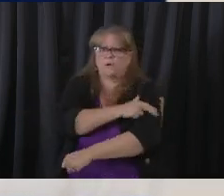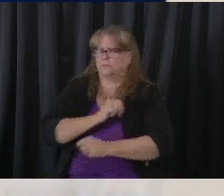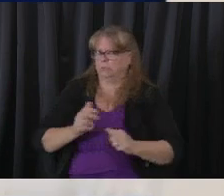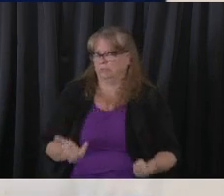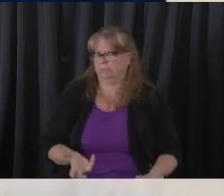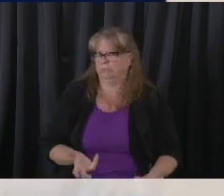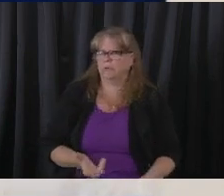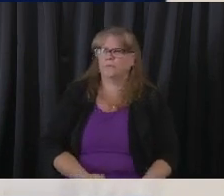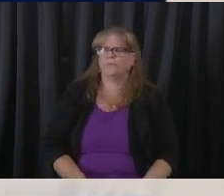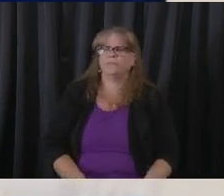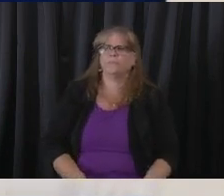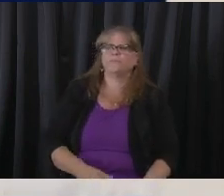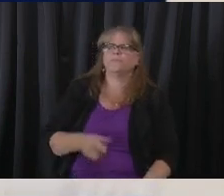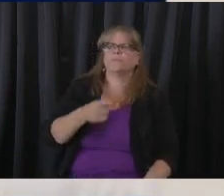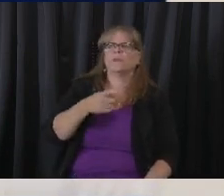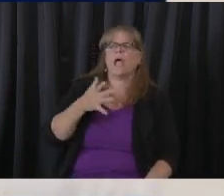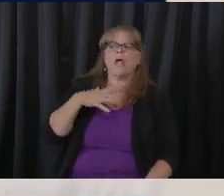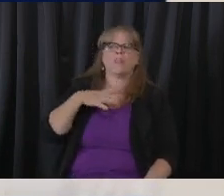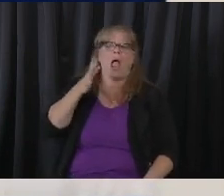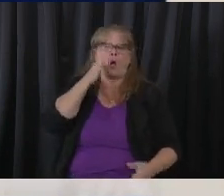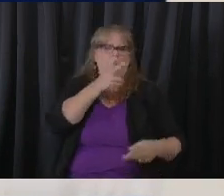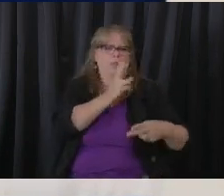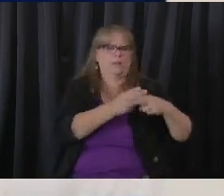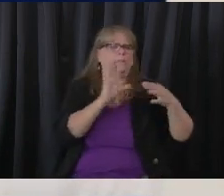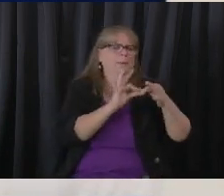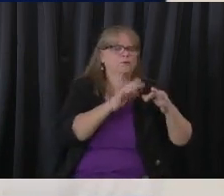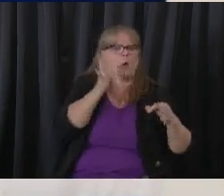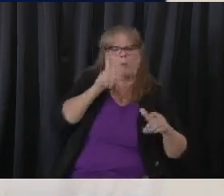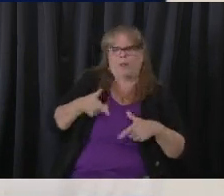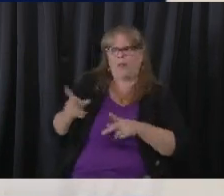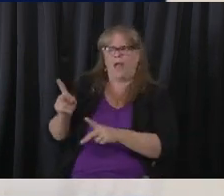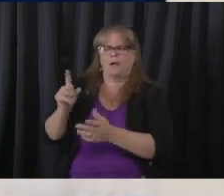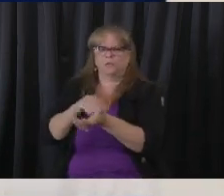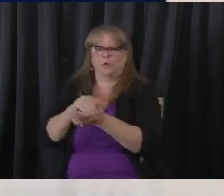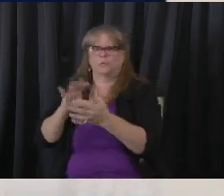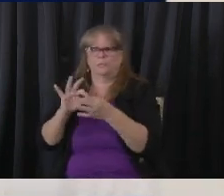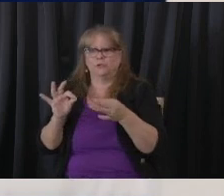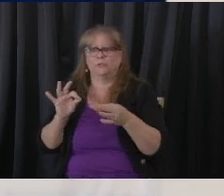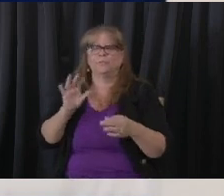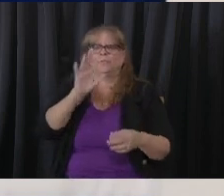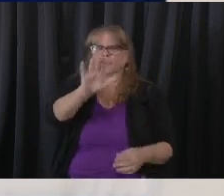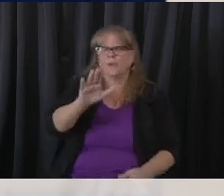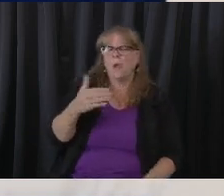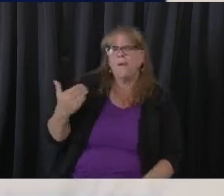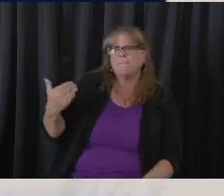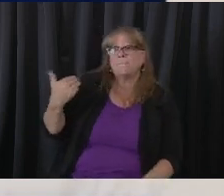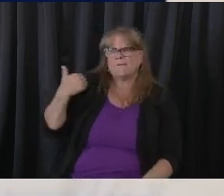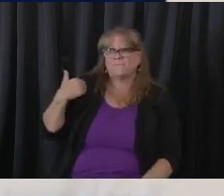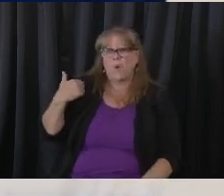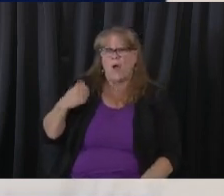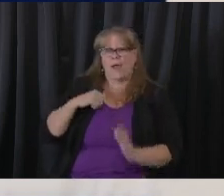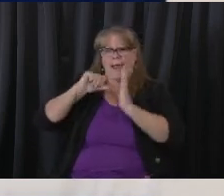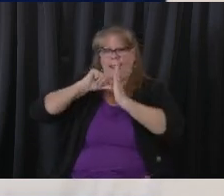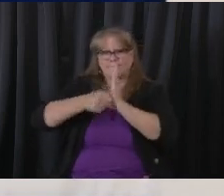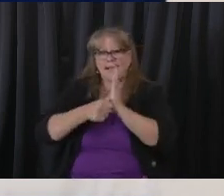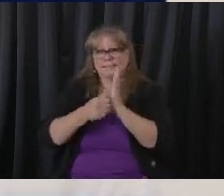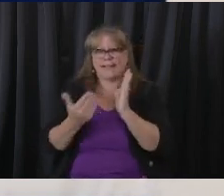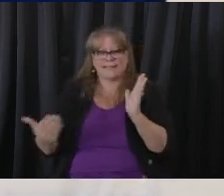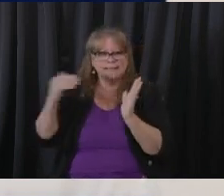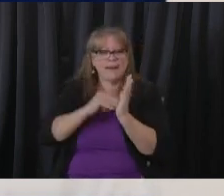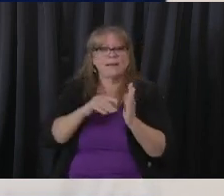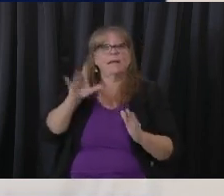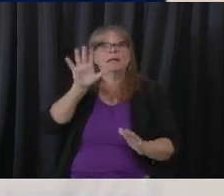our rural hospitals in the early days was simply personal protection equipment. We have done a much better job doing that. However, it's important to note that